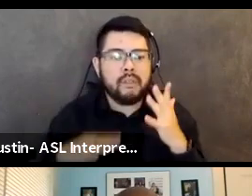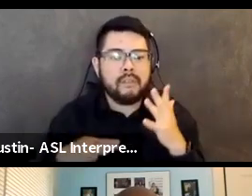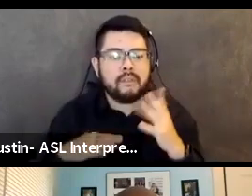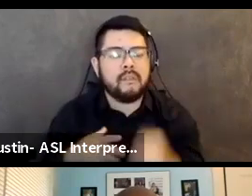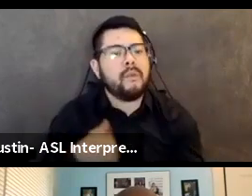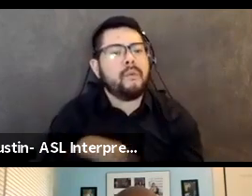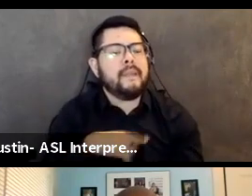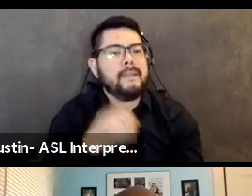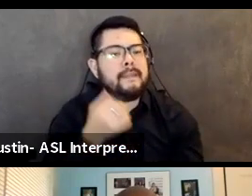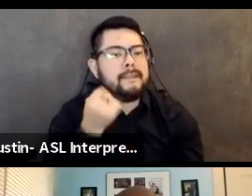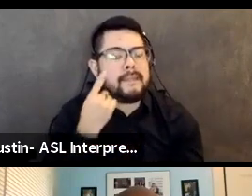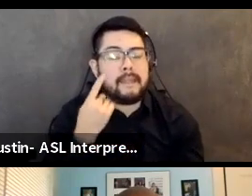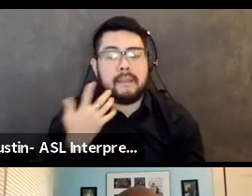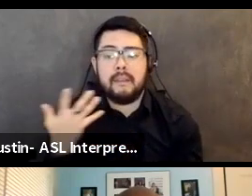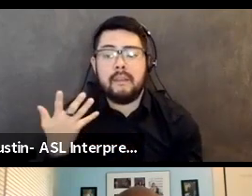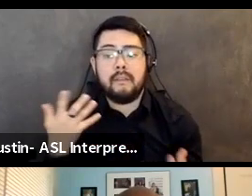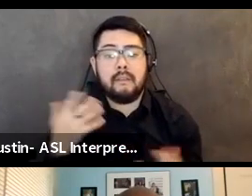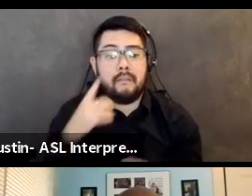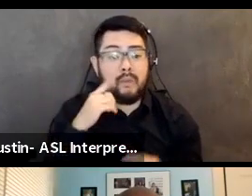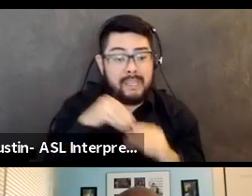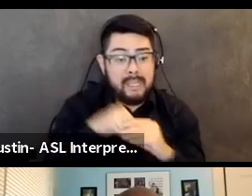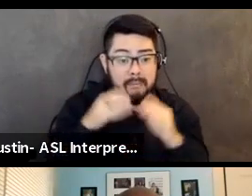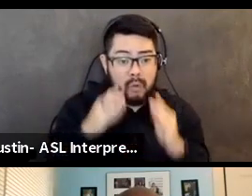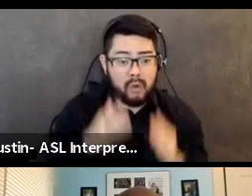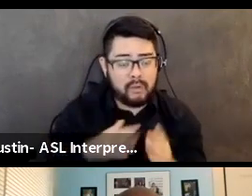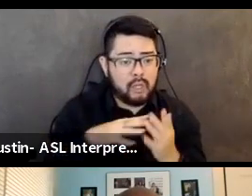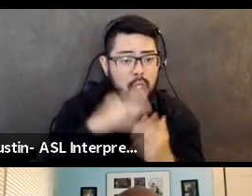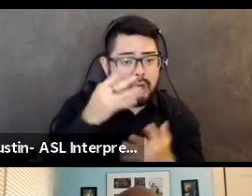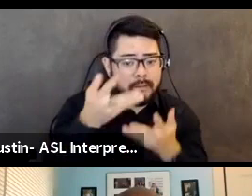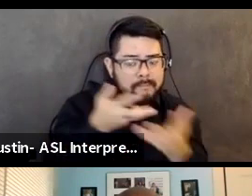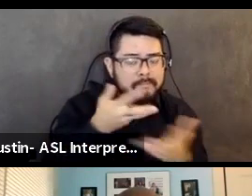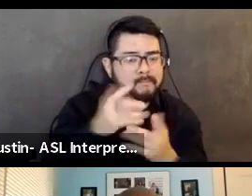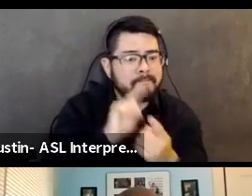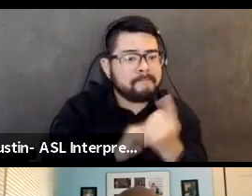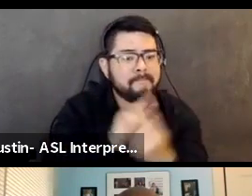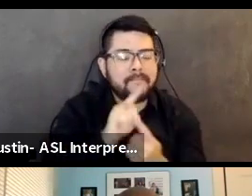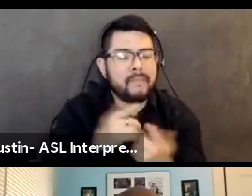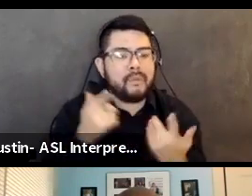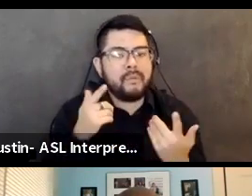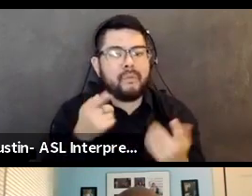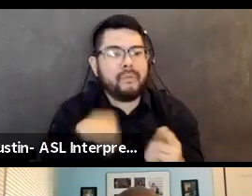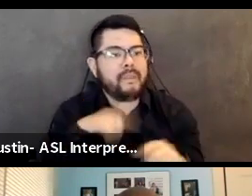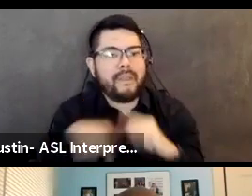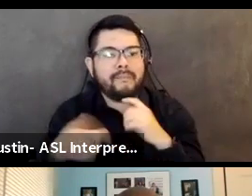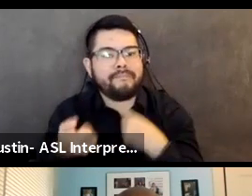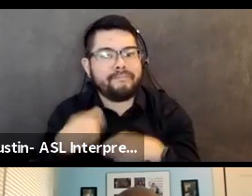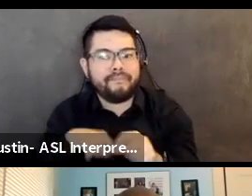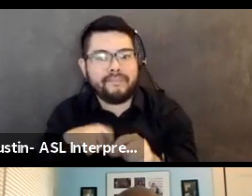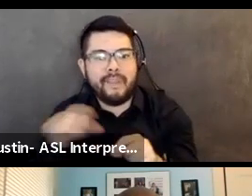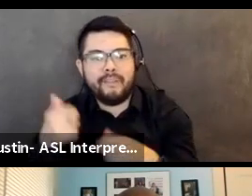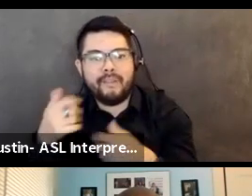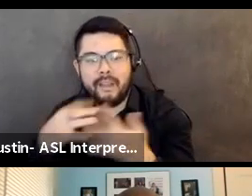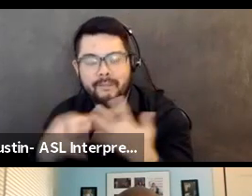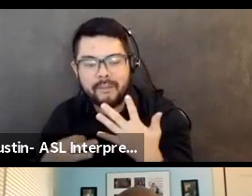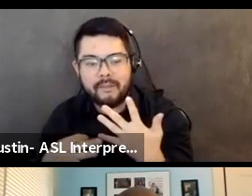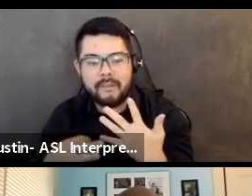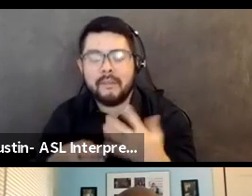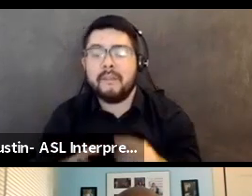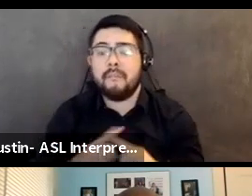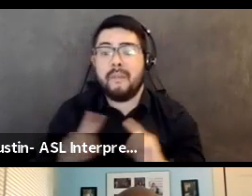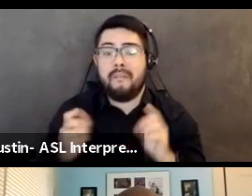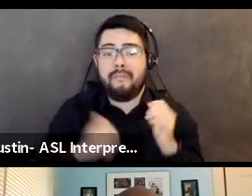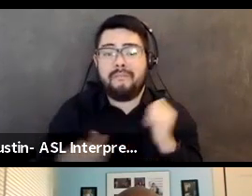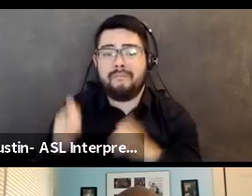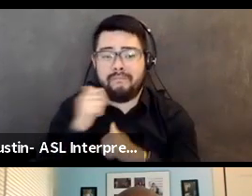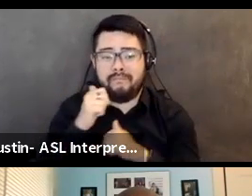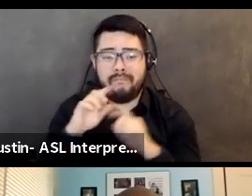no substitute for in-person learning and i commend the the administration and